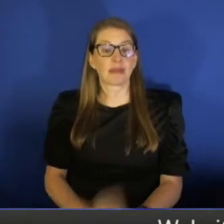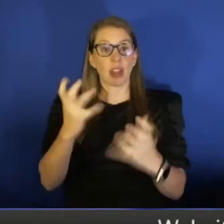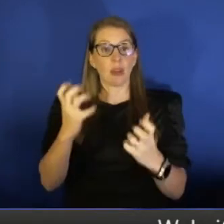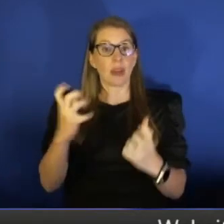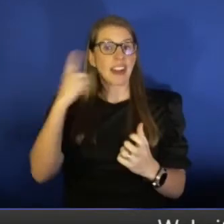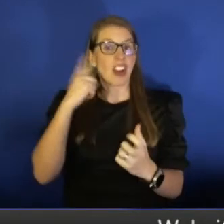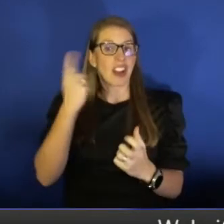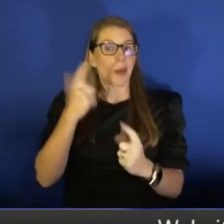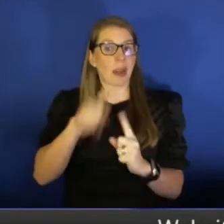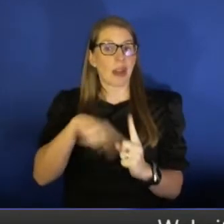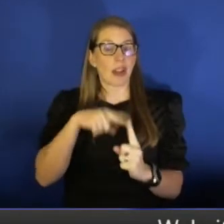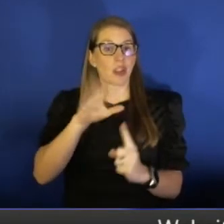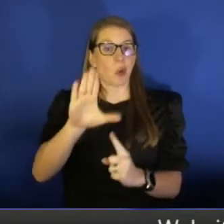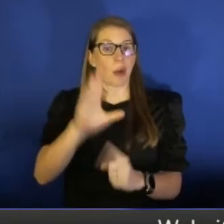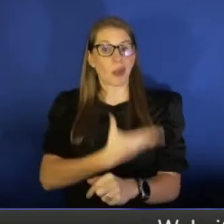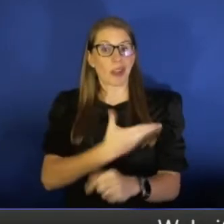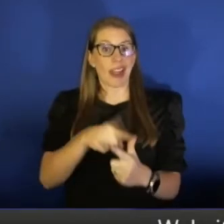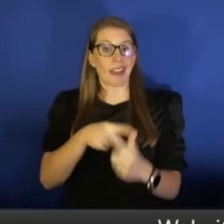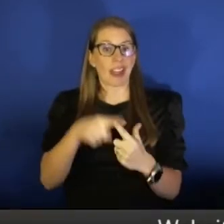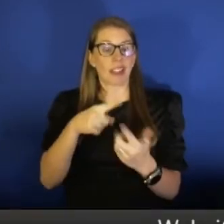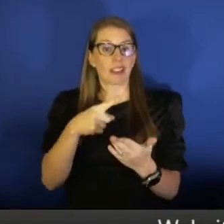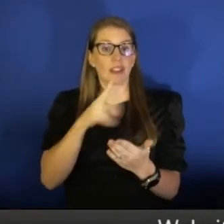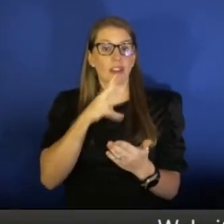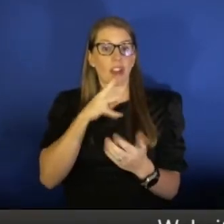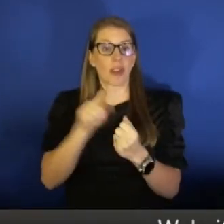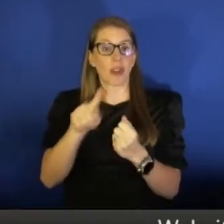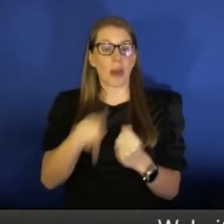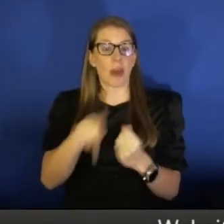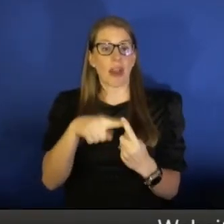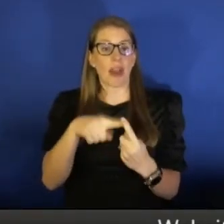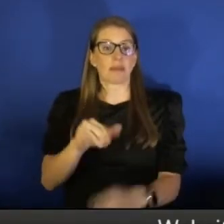to talk to you about that a little bit. So let's roll the footage there.